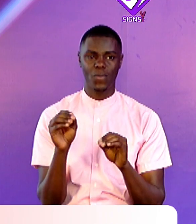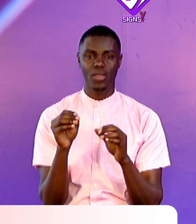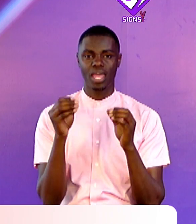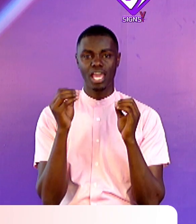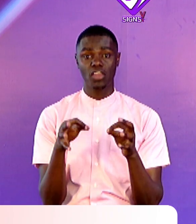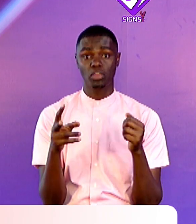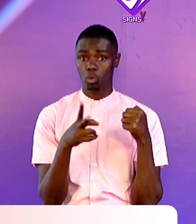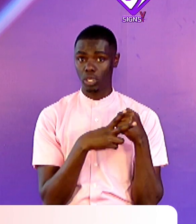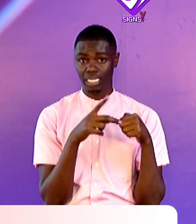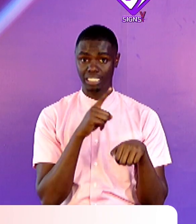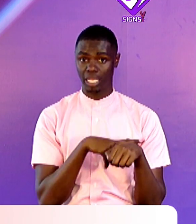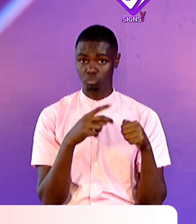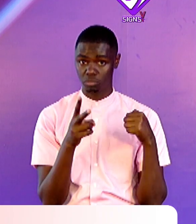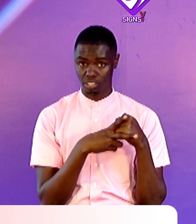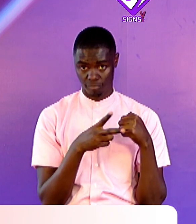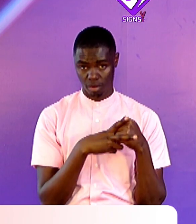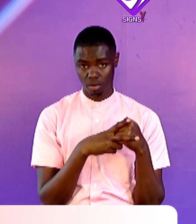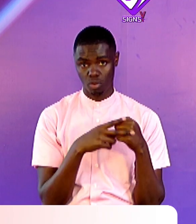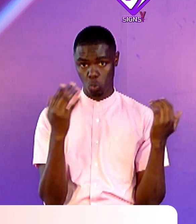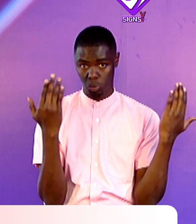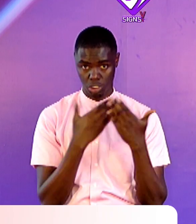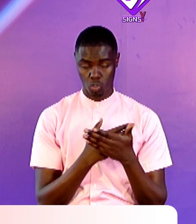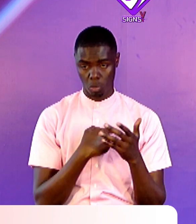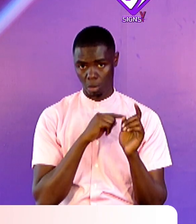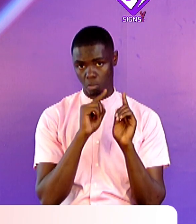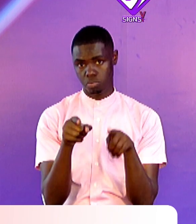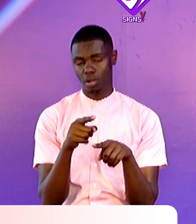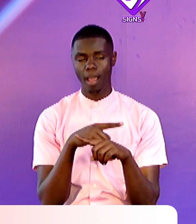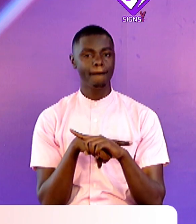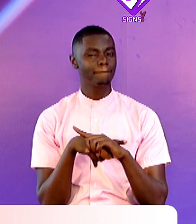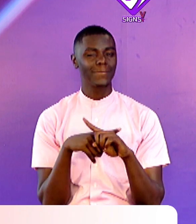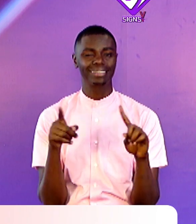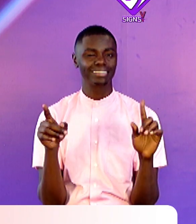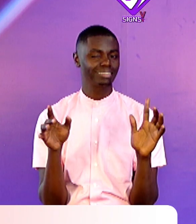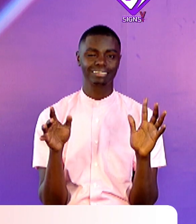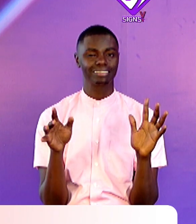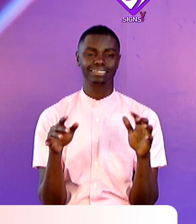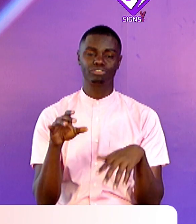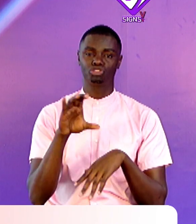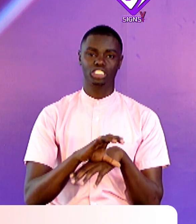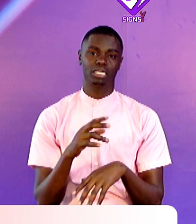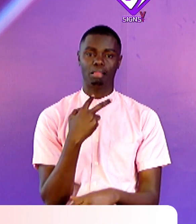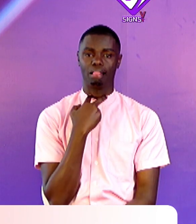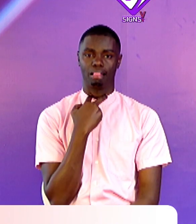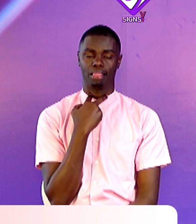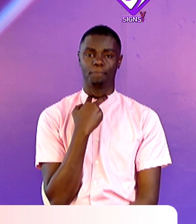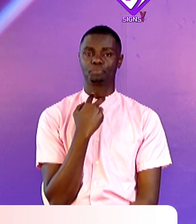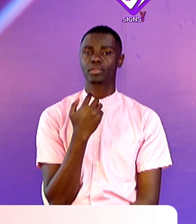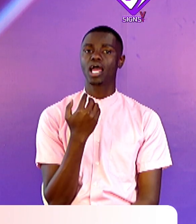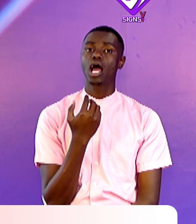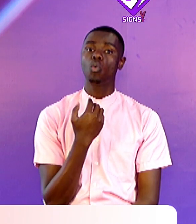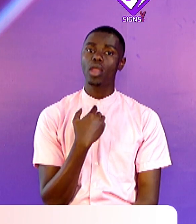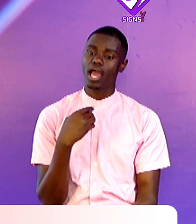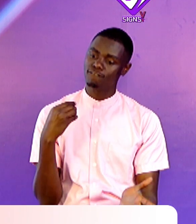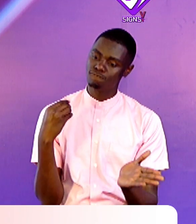was at 7, I assure you I would have been in the game. But then there is fines, 2 fines